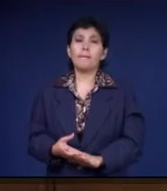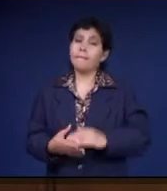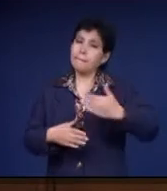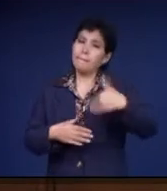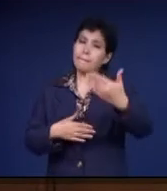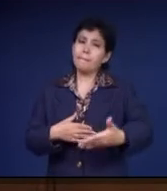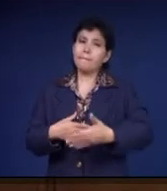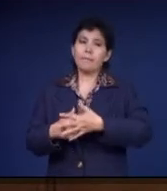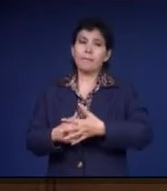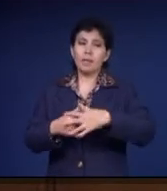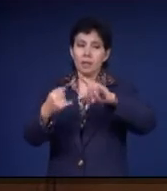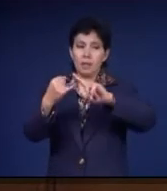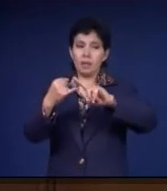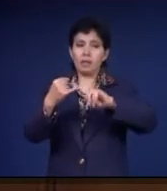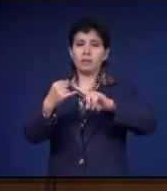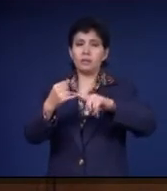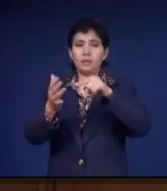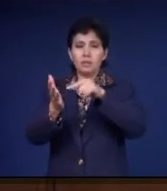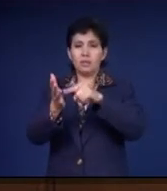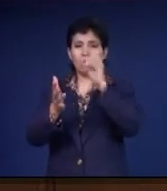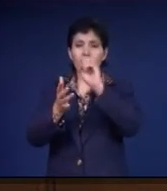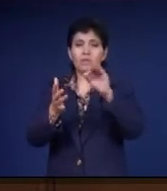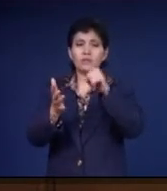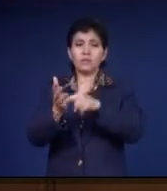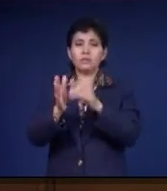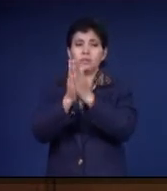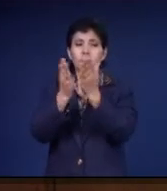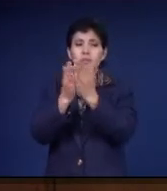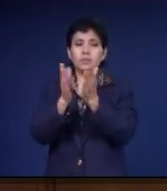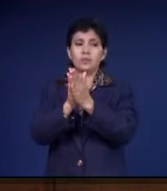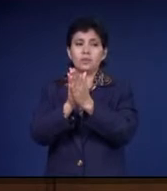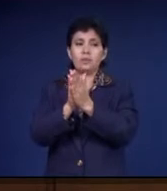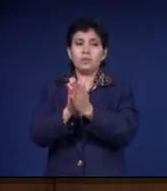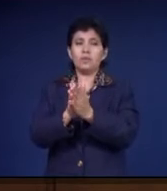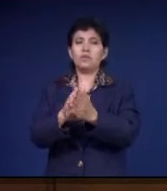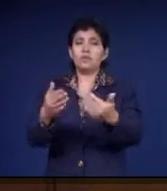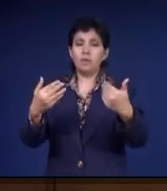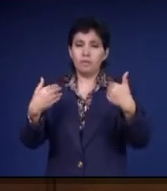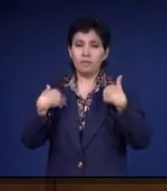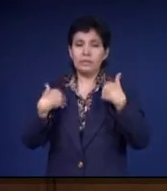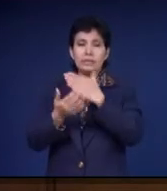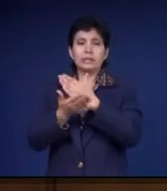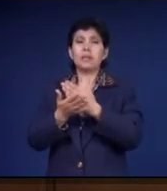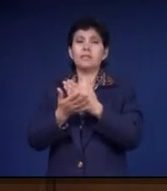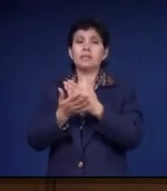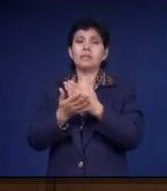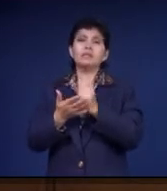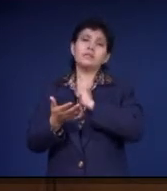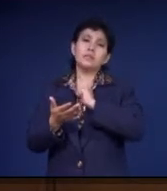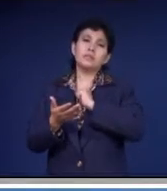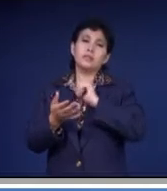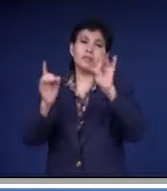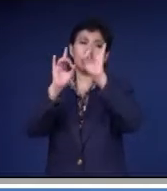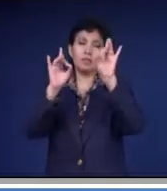Next one. At the end of this book, you have some self-tests. So let's look through